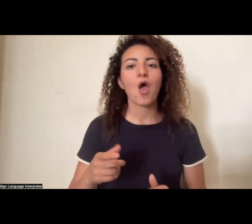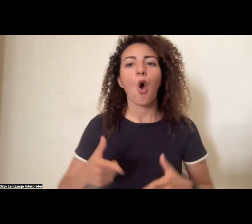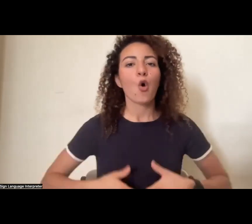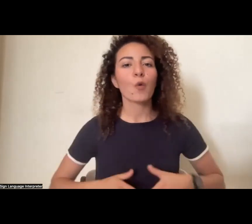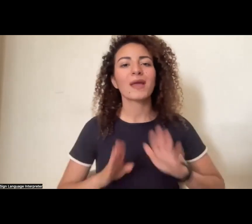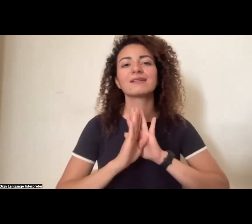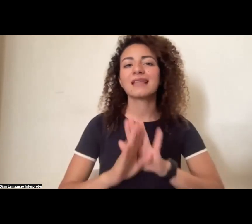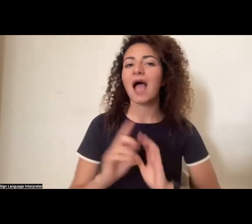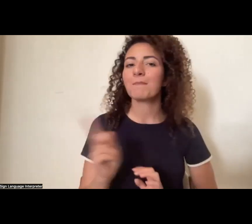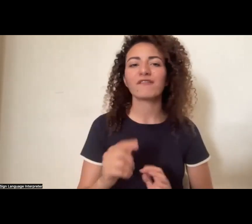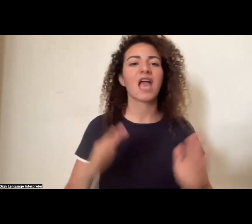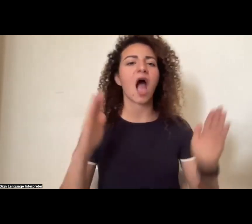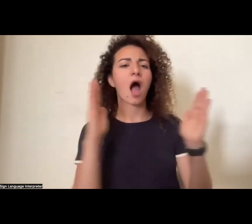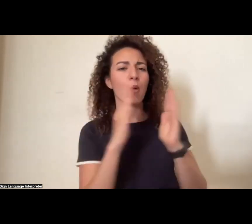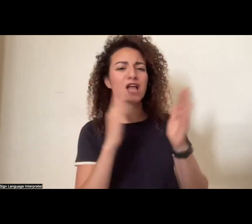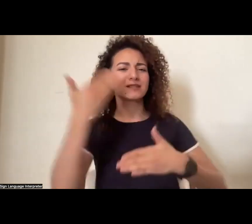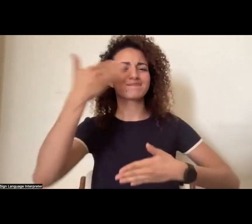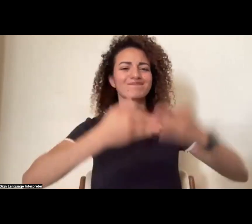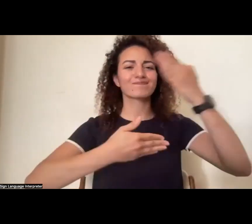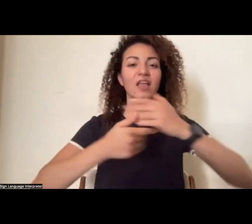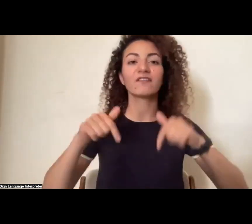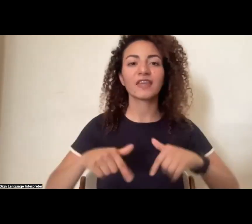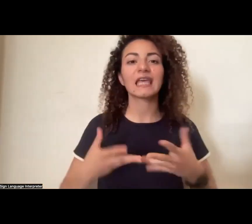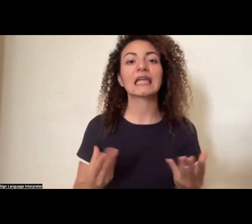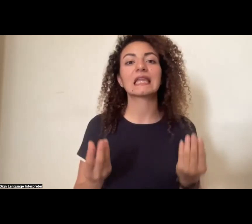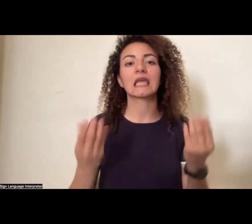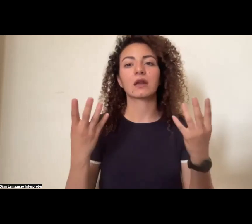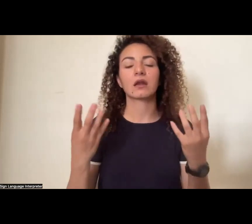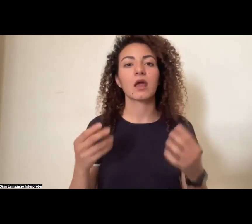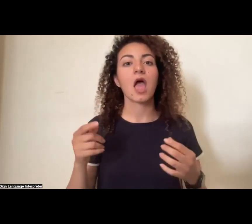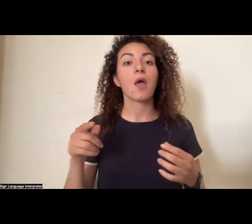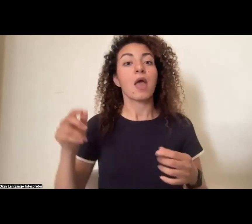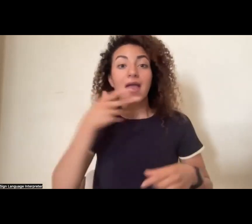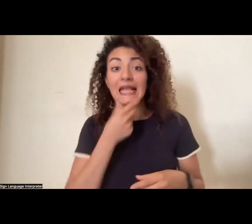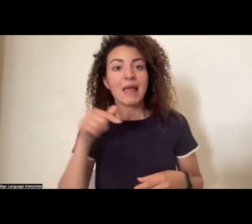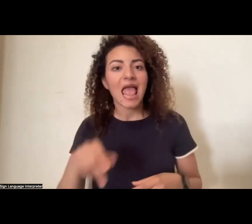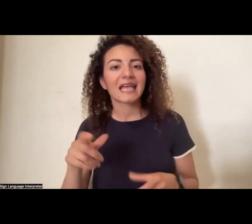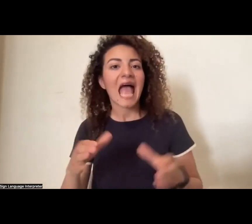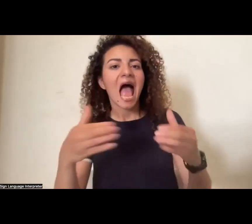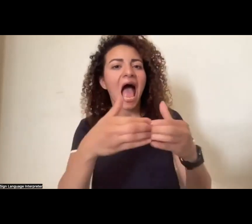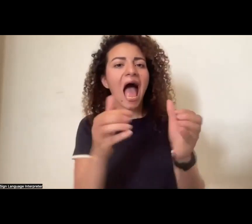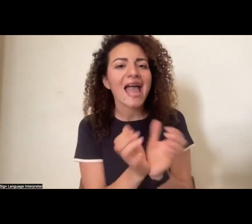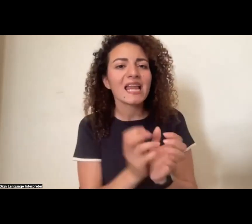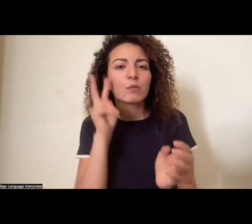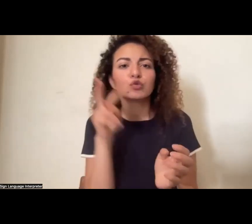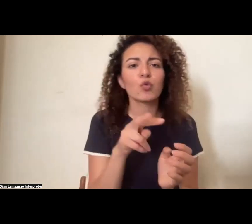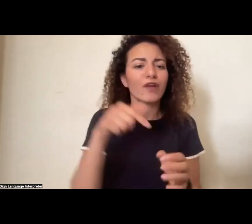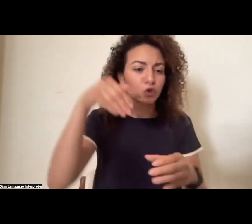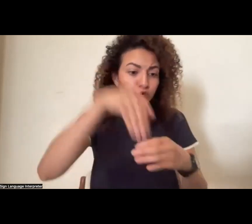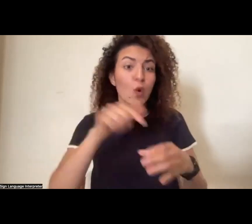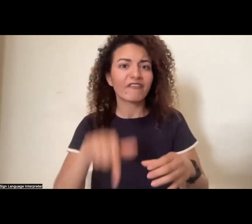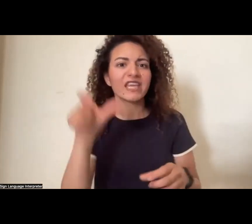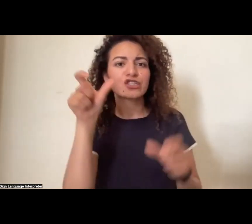barriers they face. This is why they are seen as family burden. They refer to families,